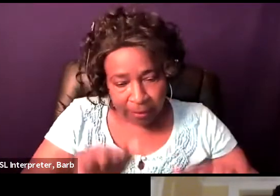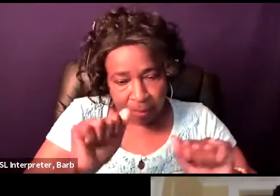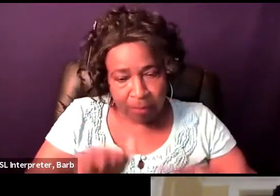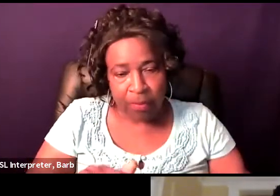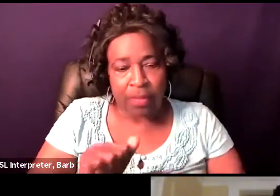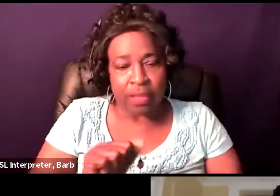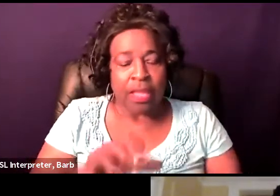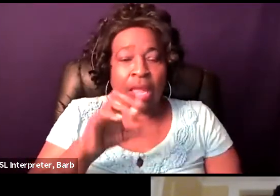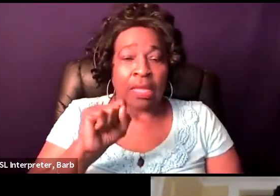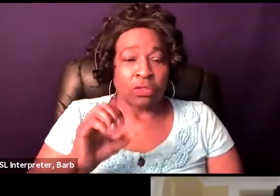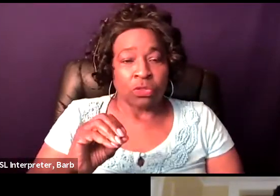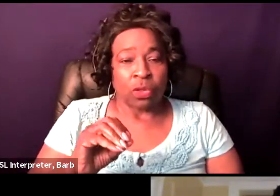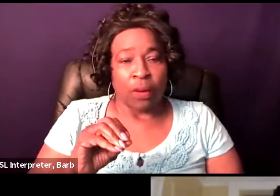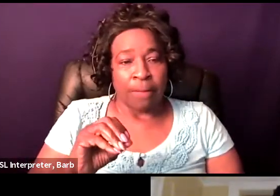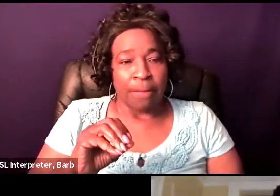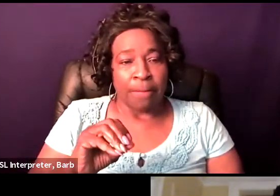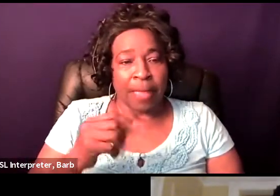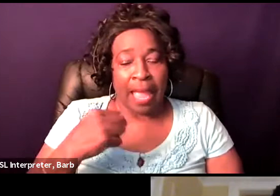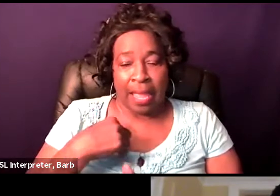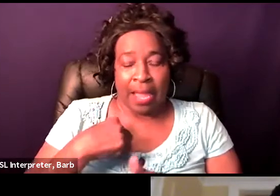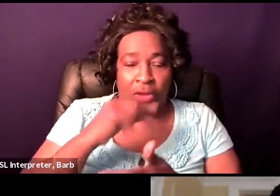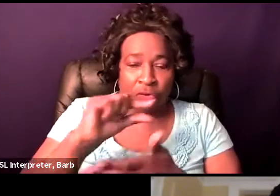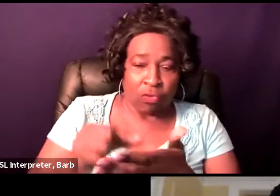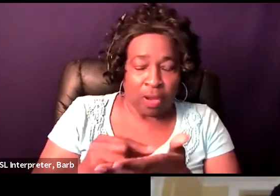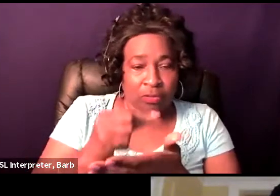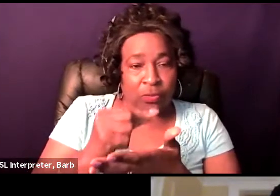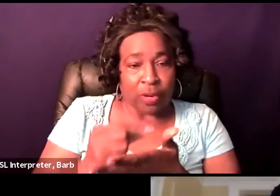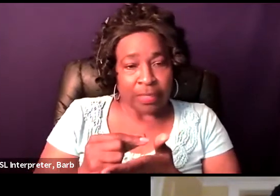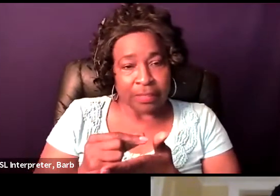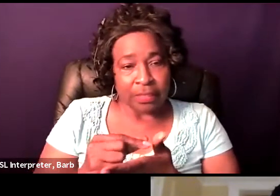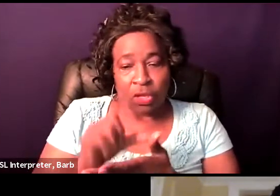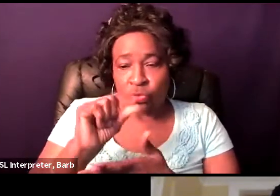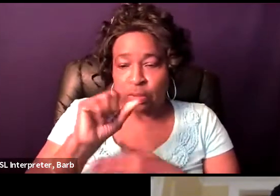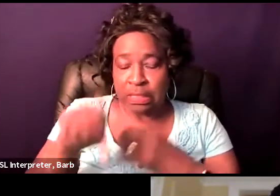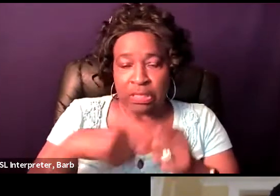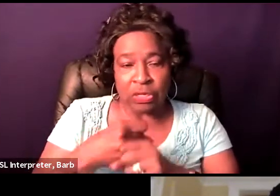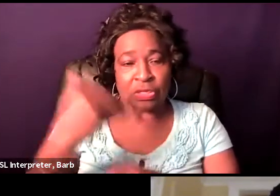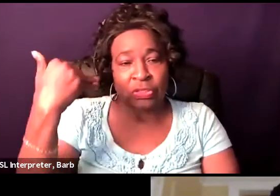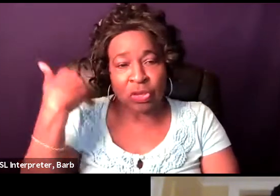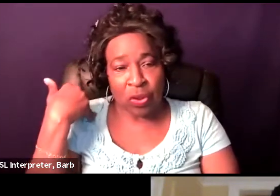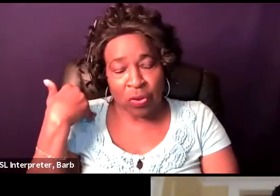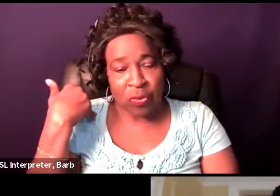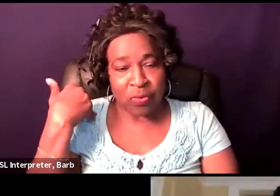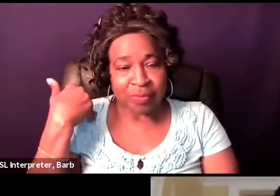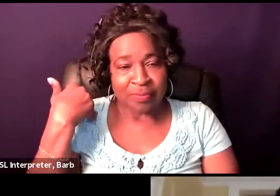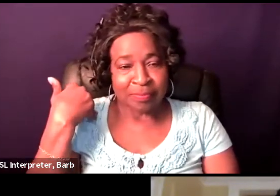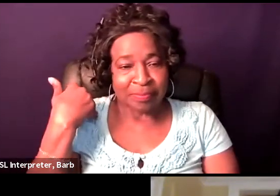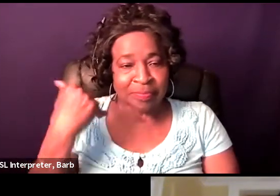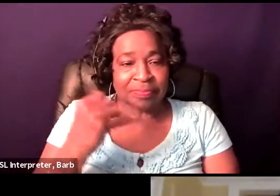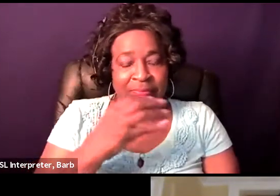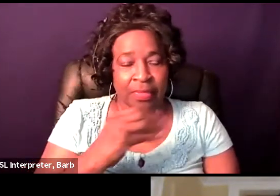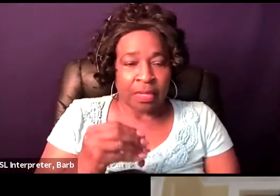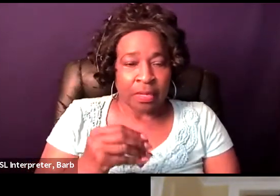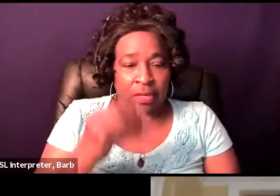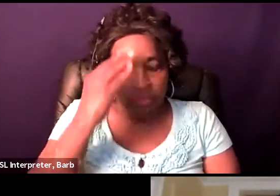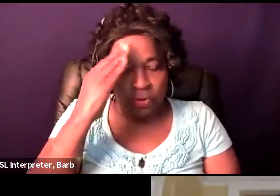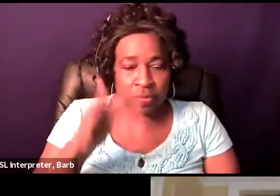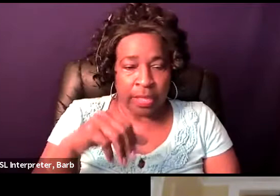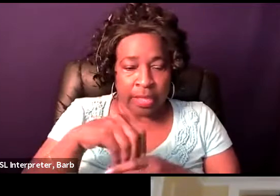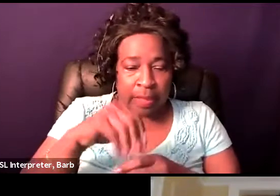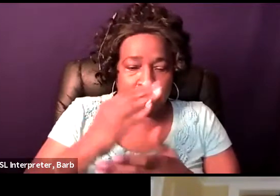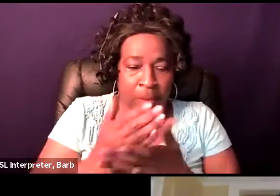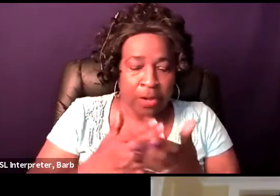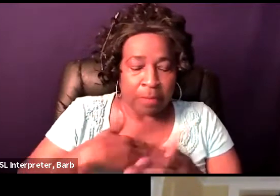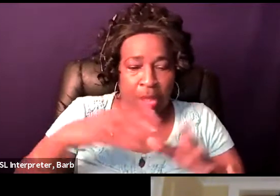know, I graduated 20 years ago, you know, and just know, and my part of my